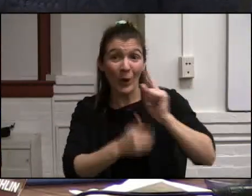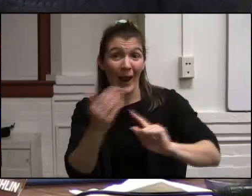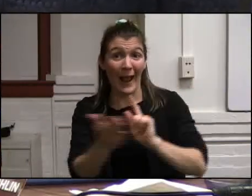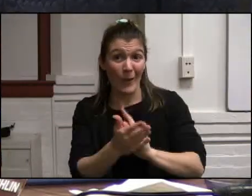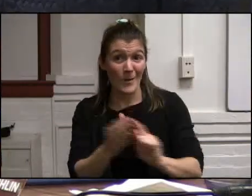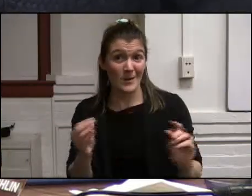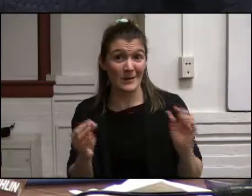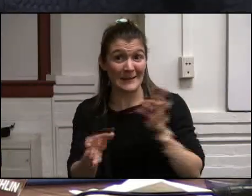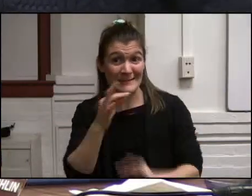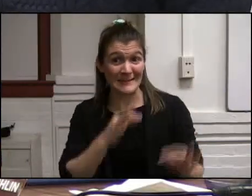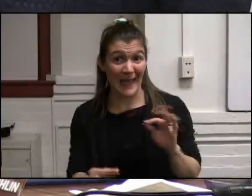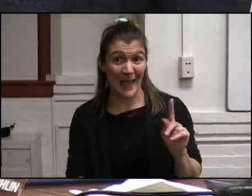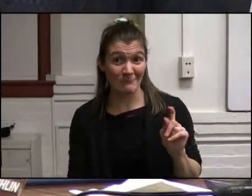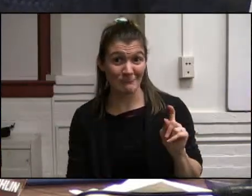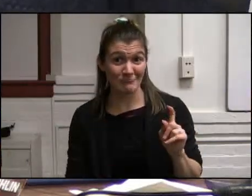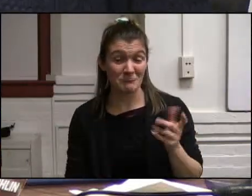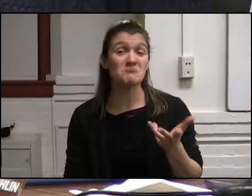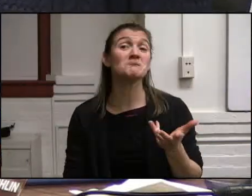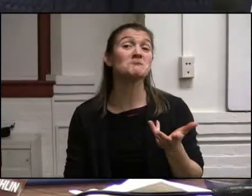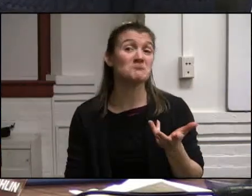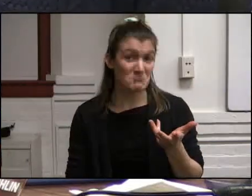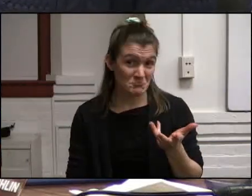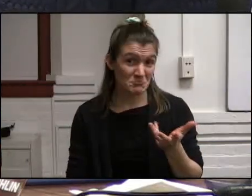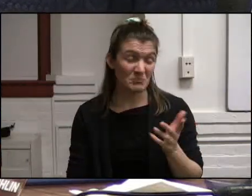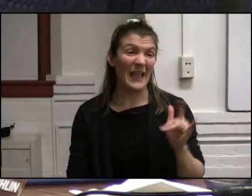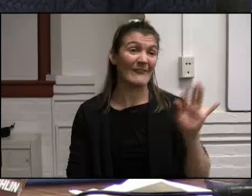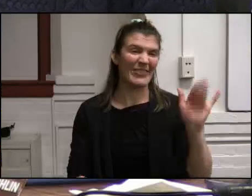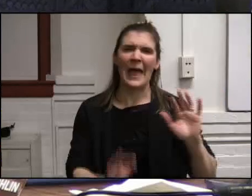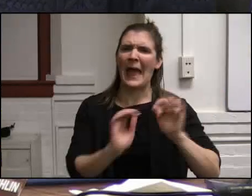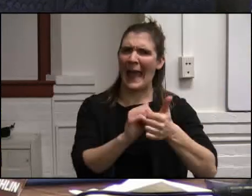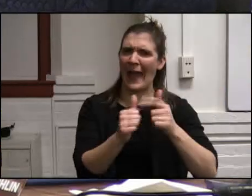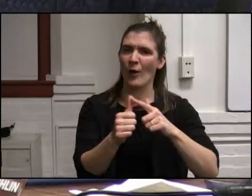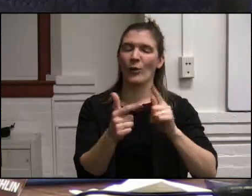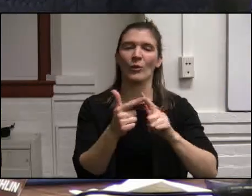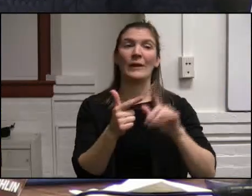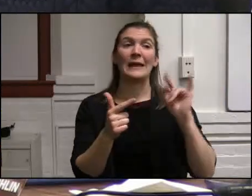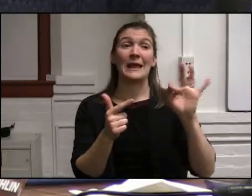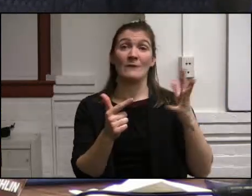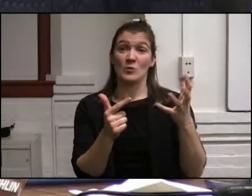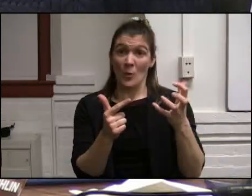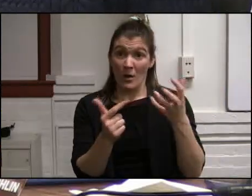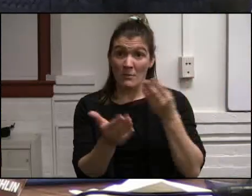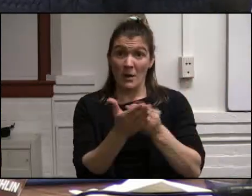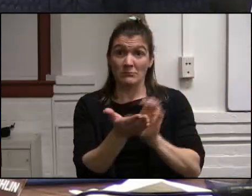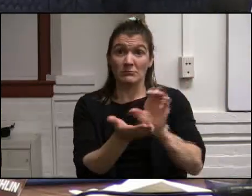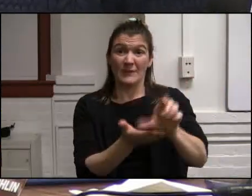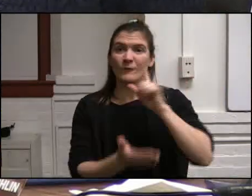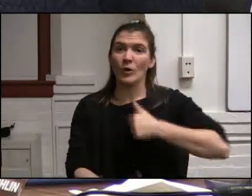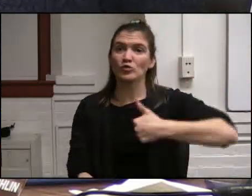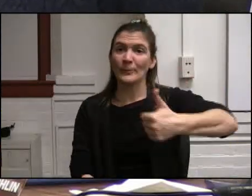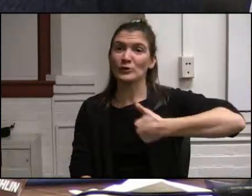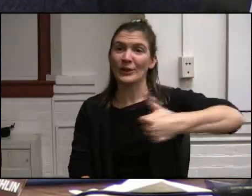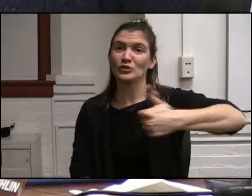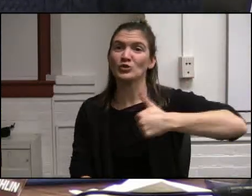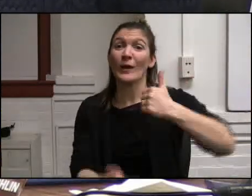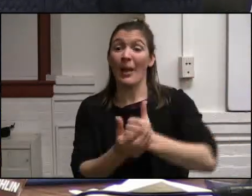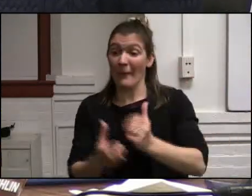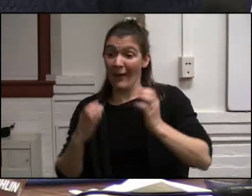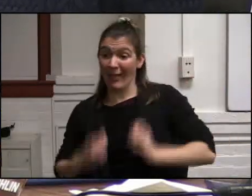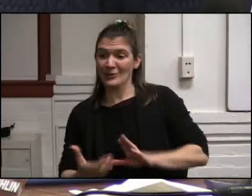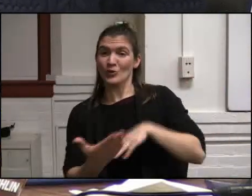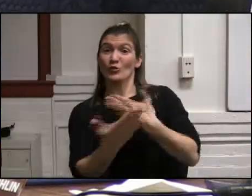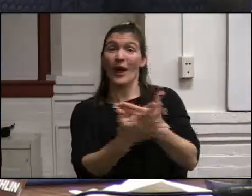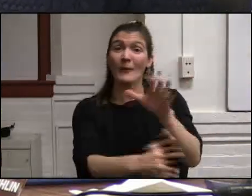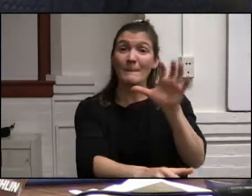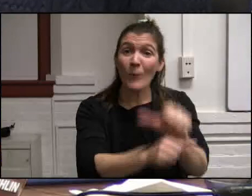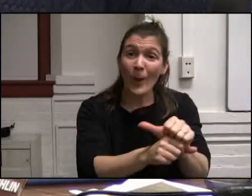hour, and also what would it take to fund transportation services to help the clients get